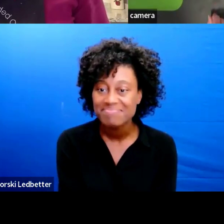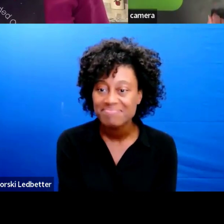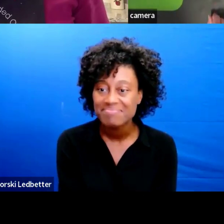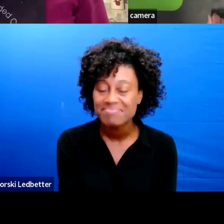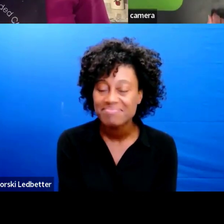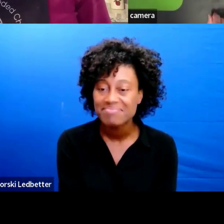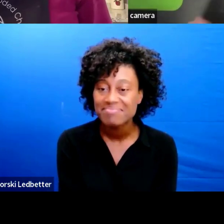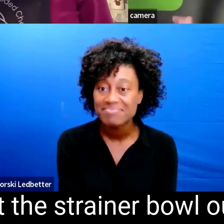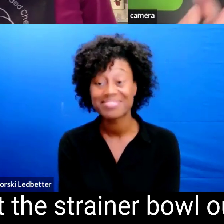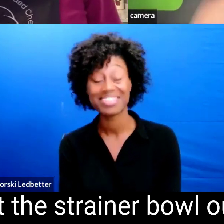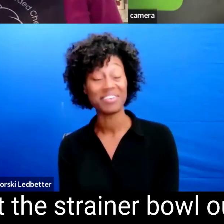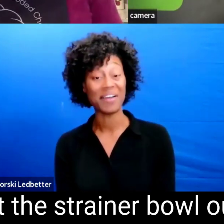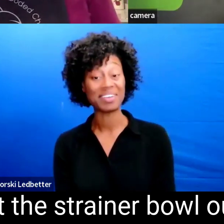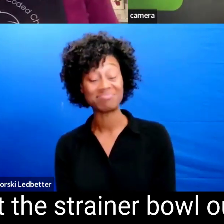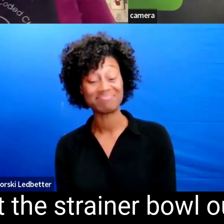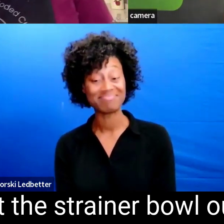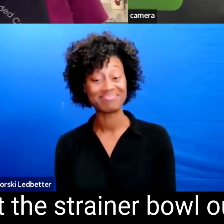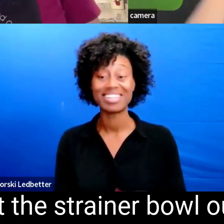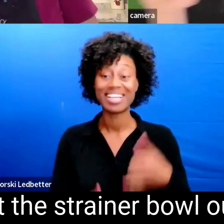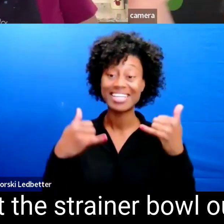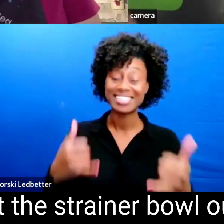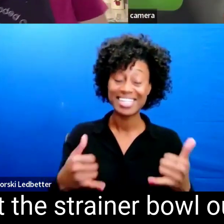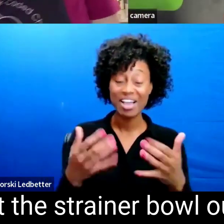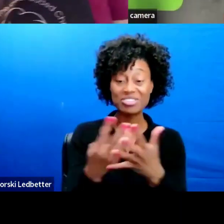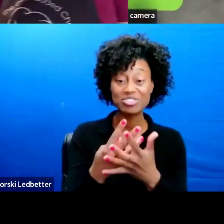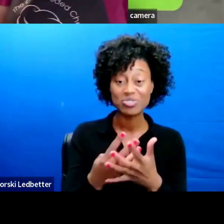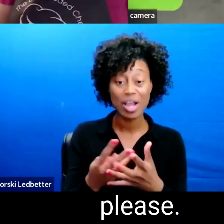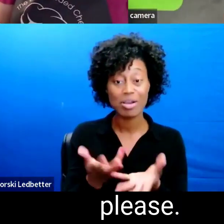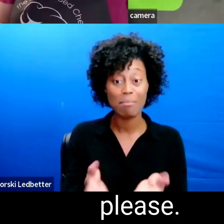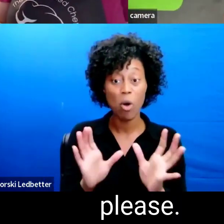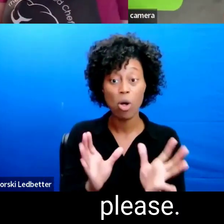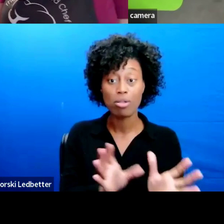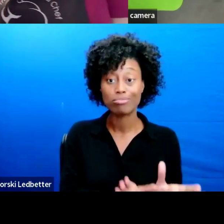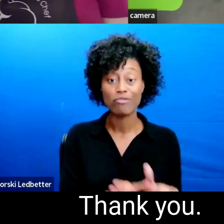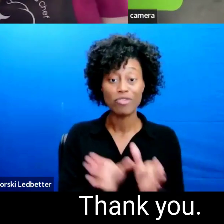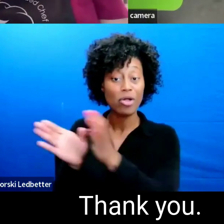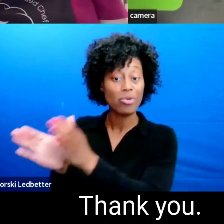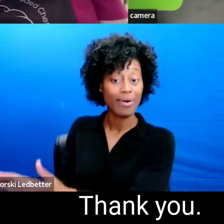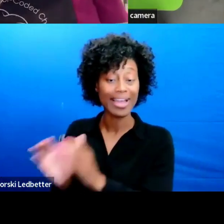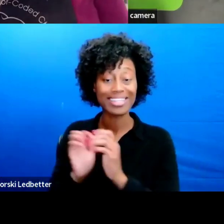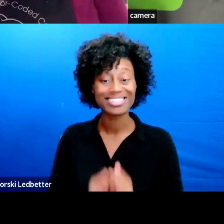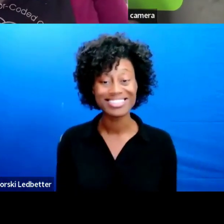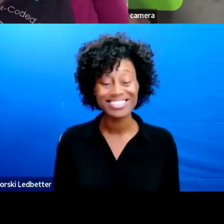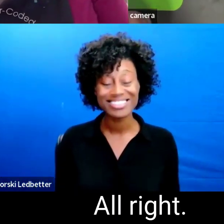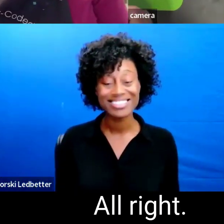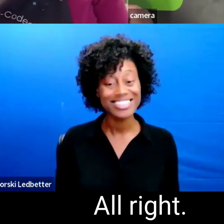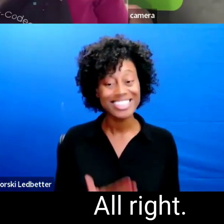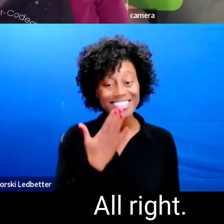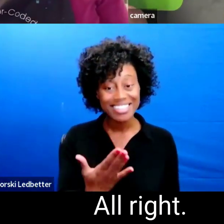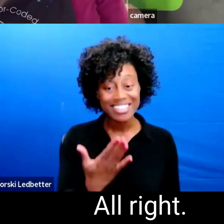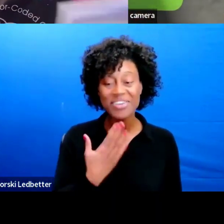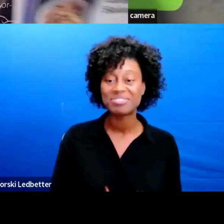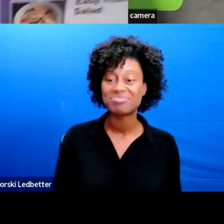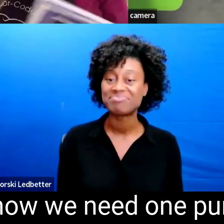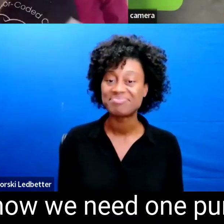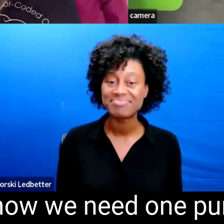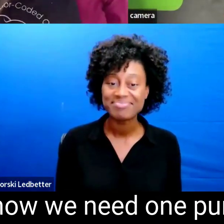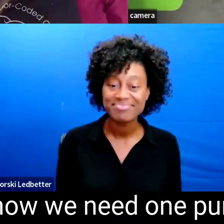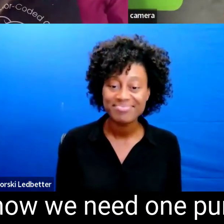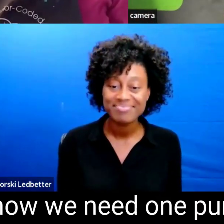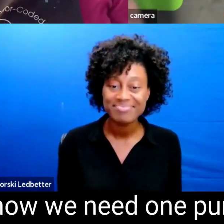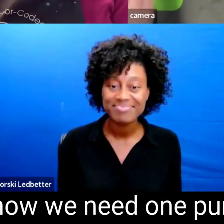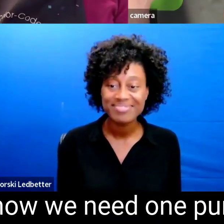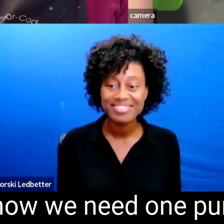All right. Let's move the strainer bowl out of the way, please. Thank you. All right.